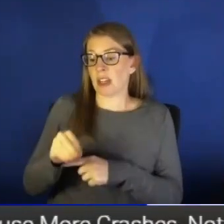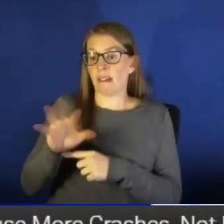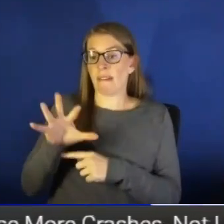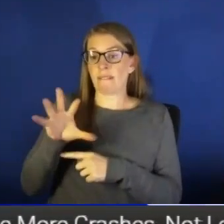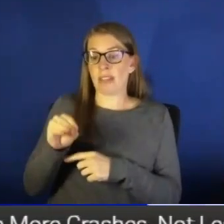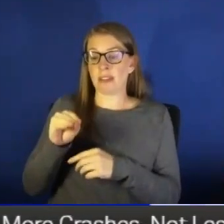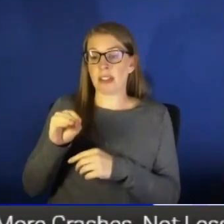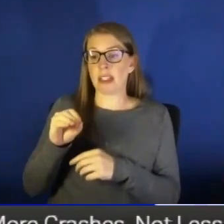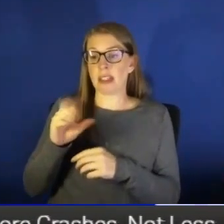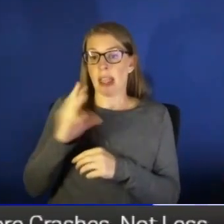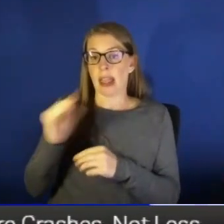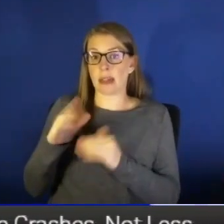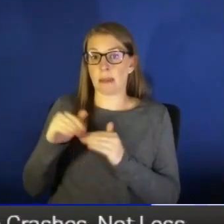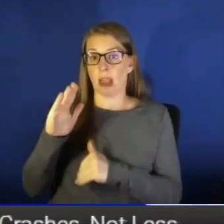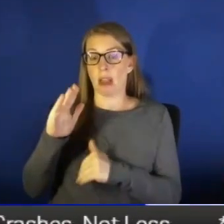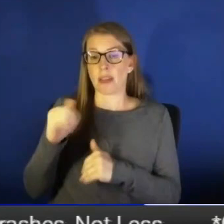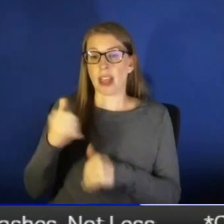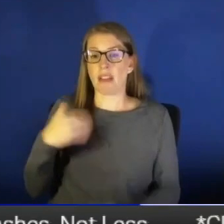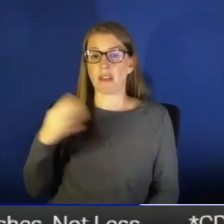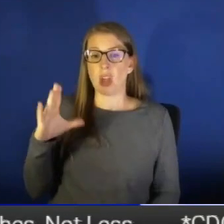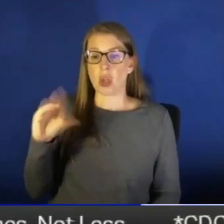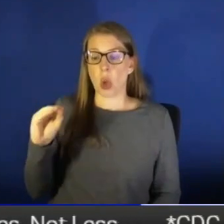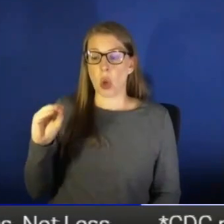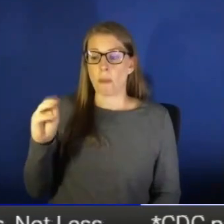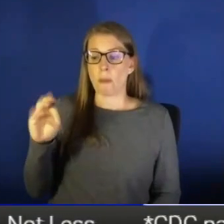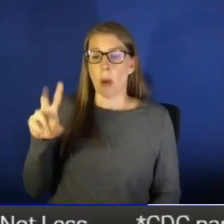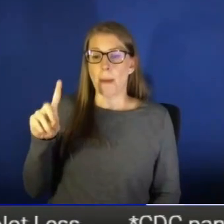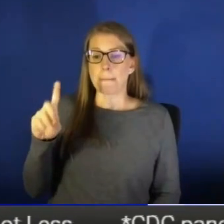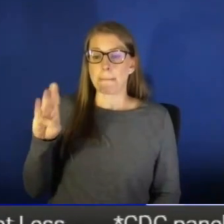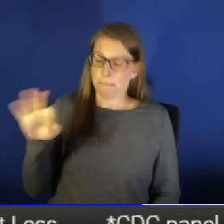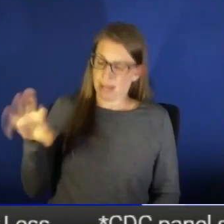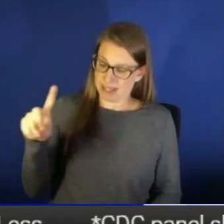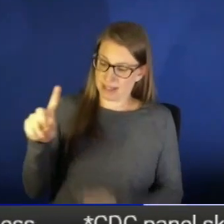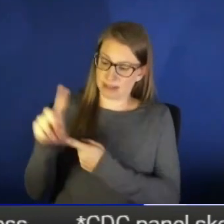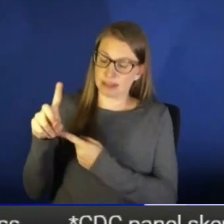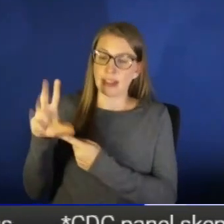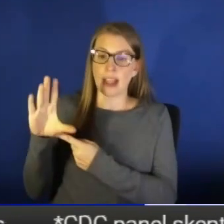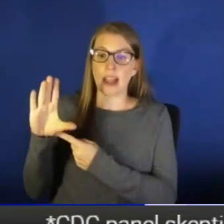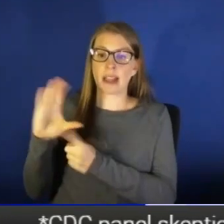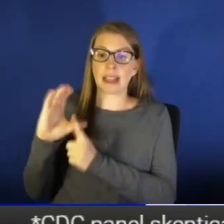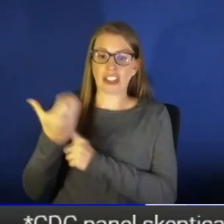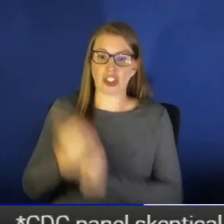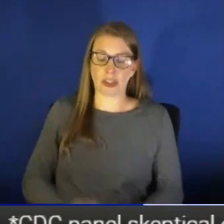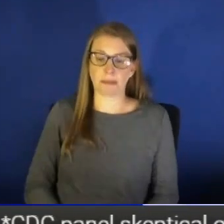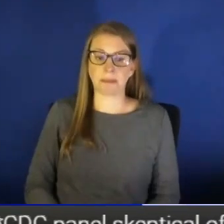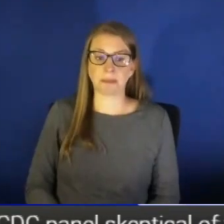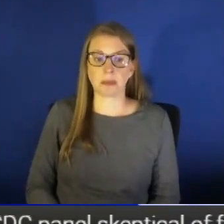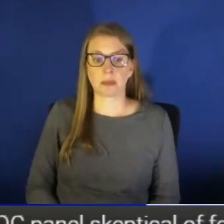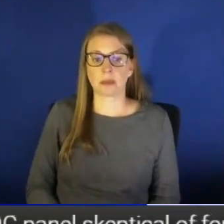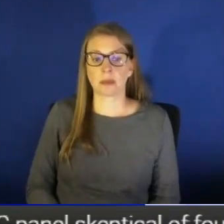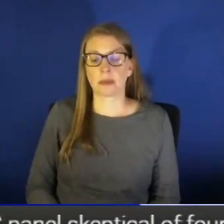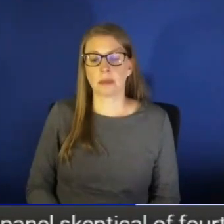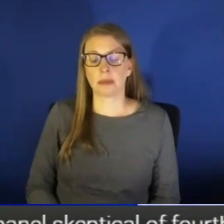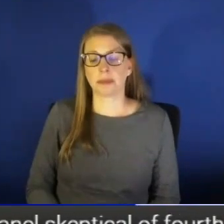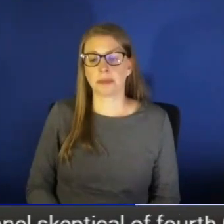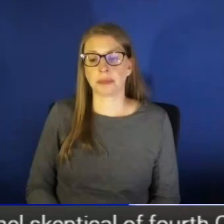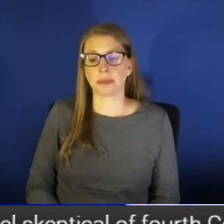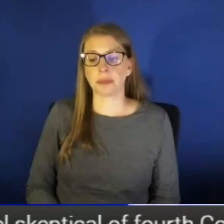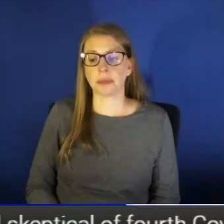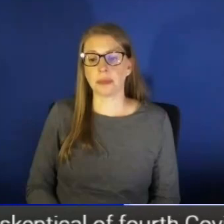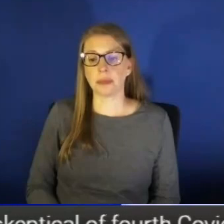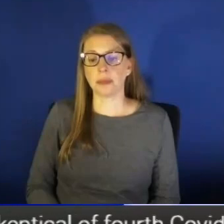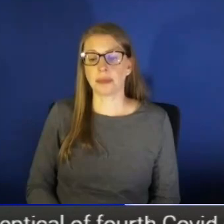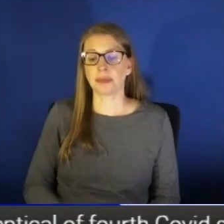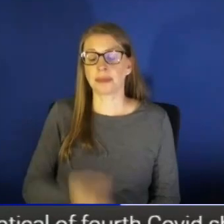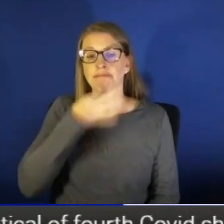comorbid conditions. But this is one thing that continues to be expressed, one argument that continues to be expressed by experts.